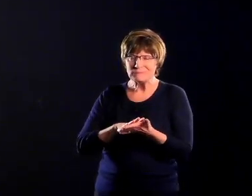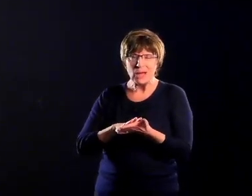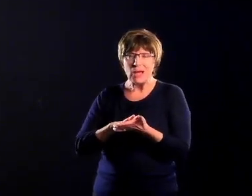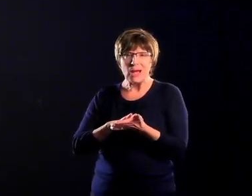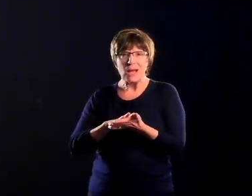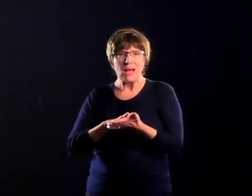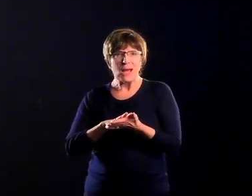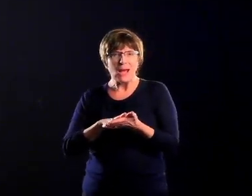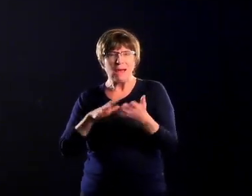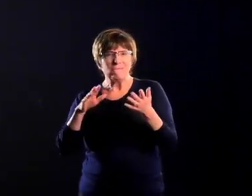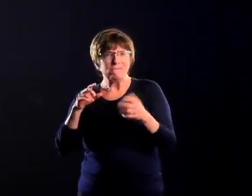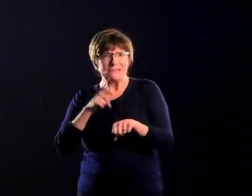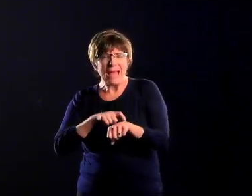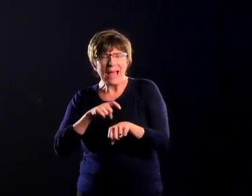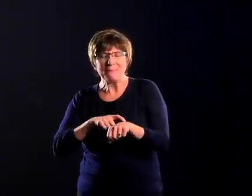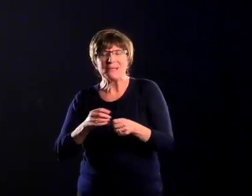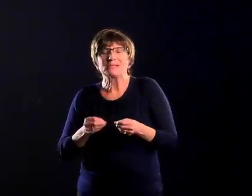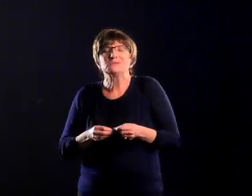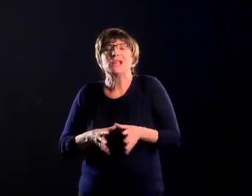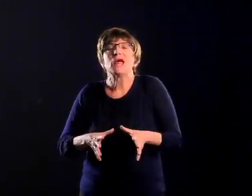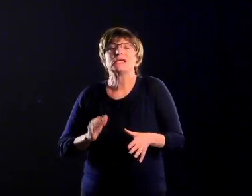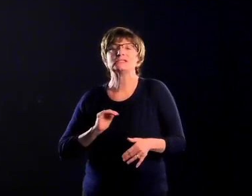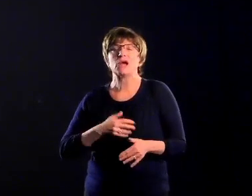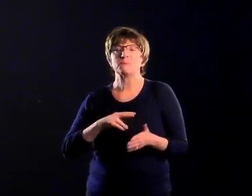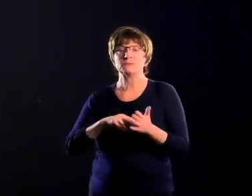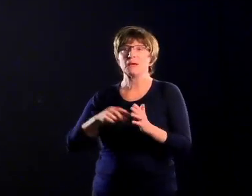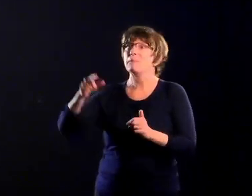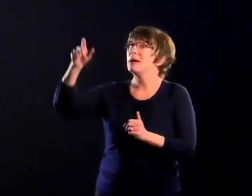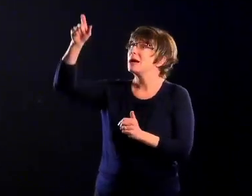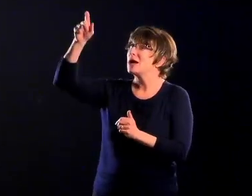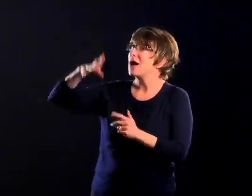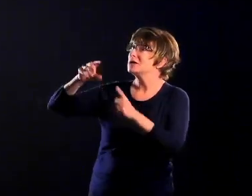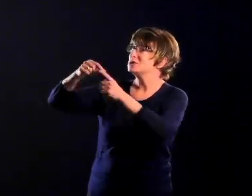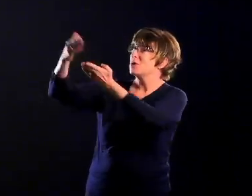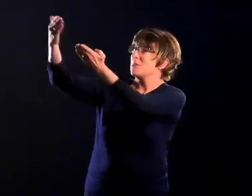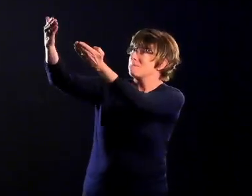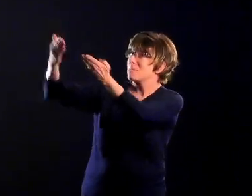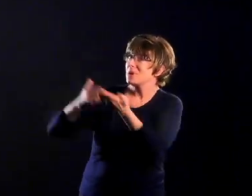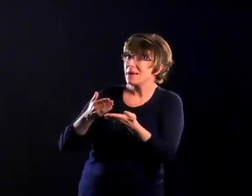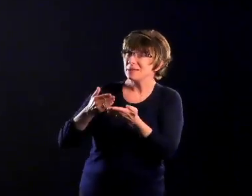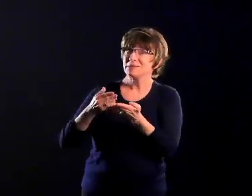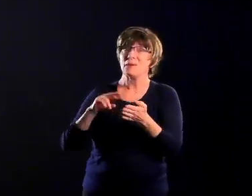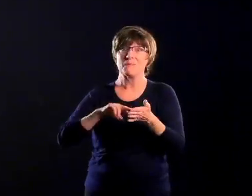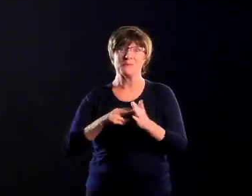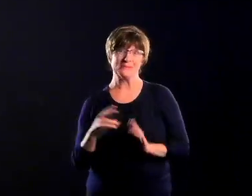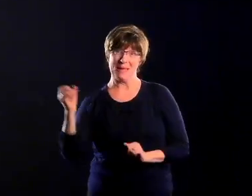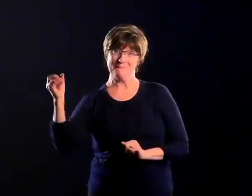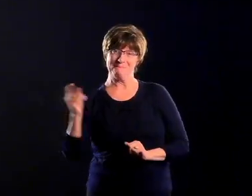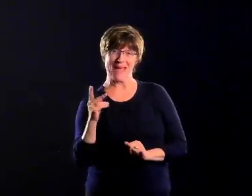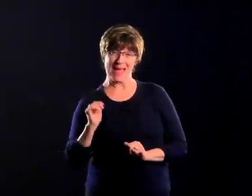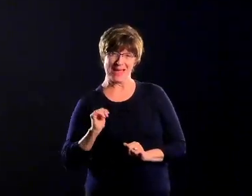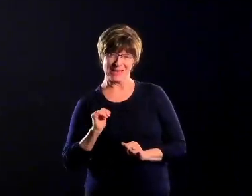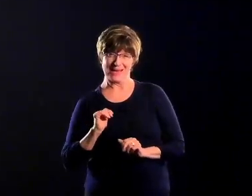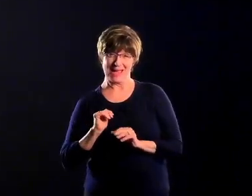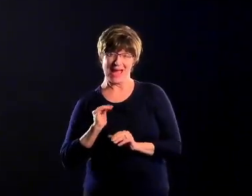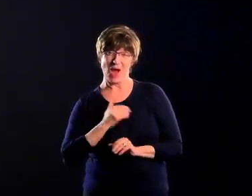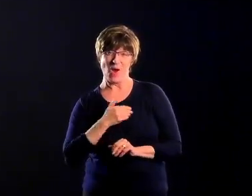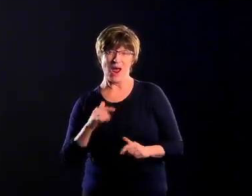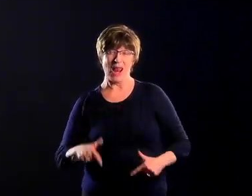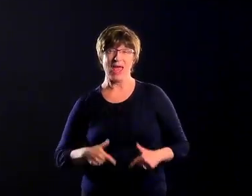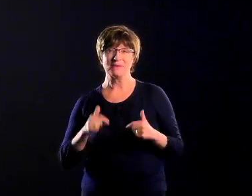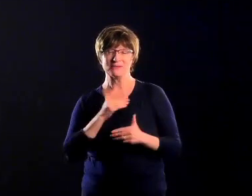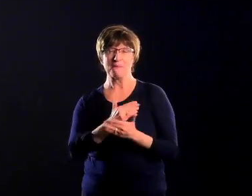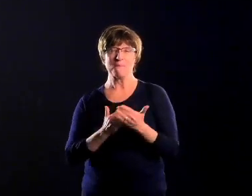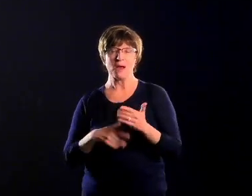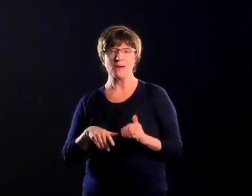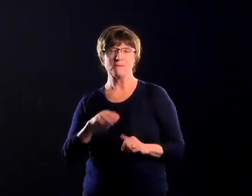purpose. And God's word brings purpose back into our lives. As a part of this